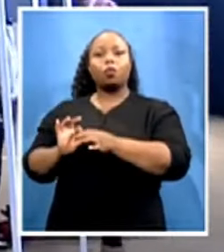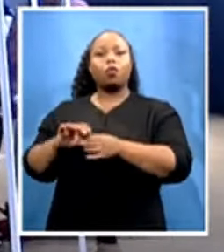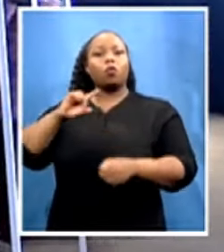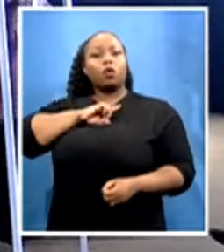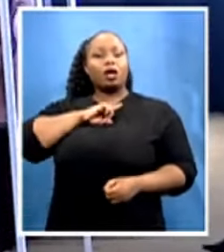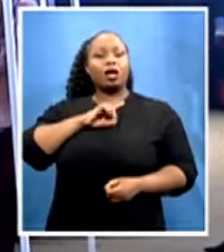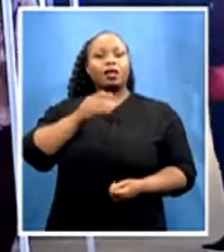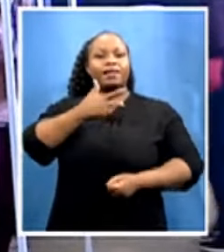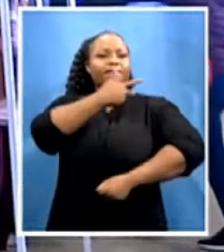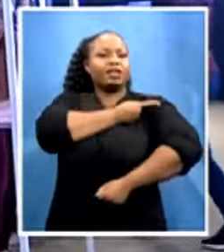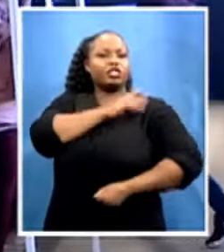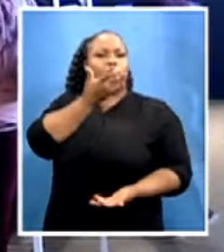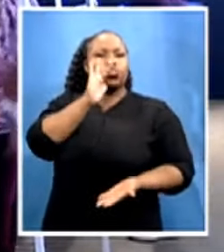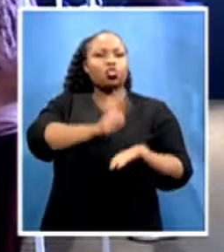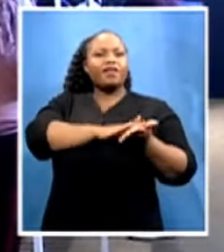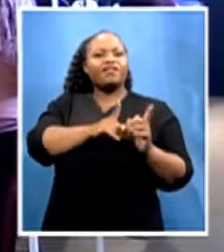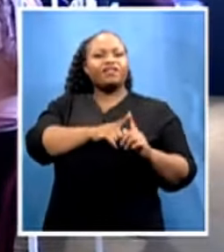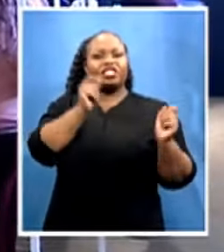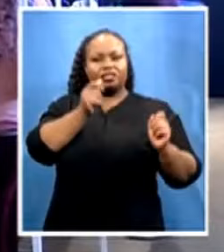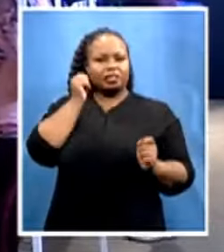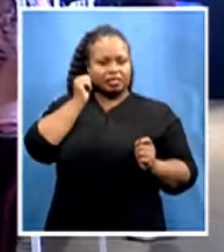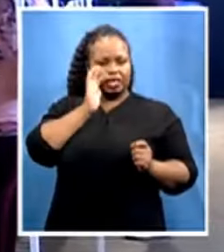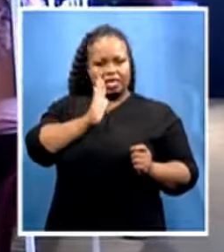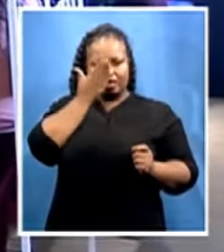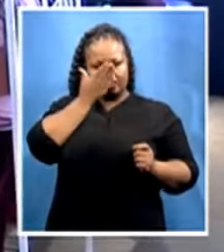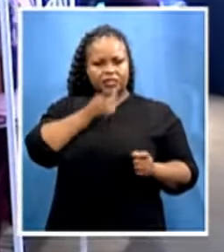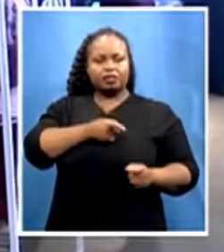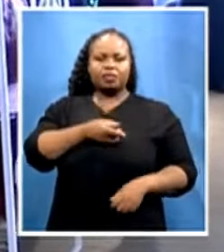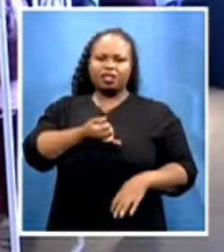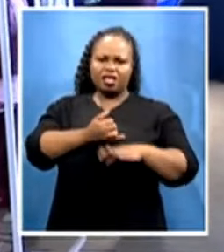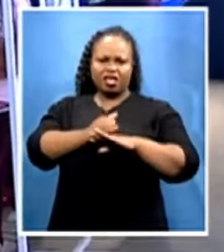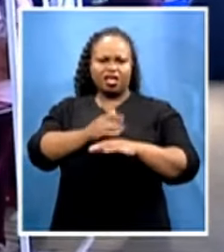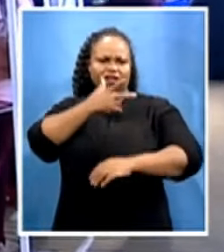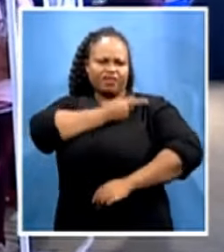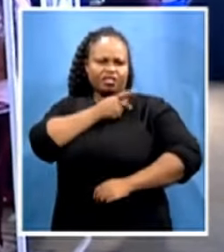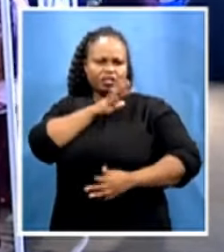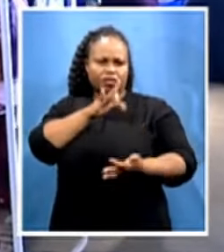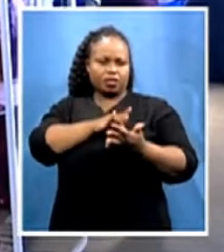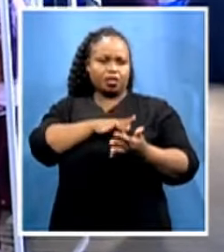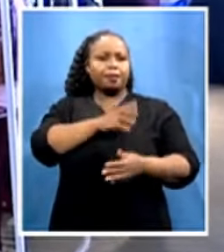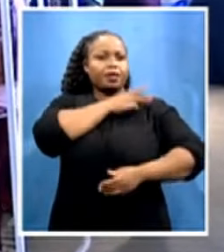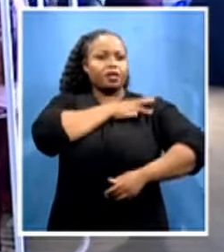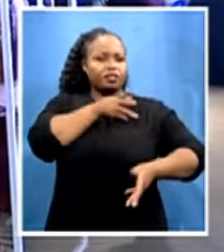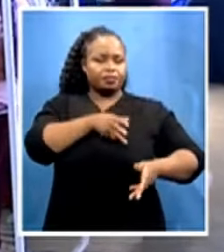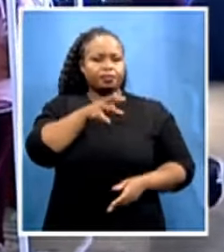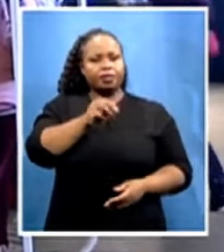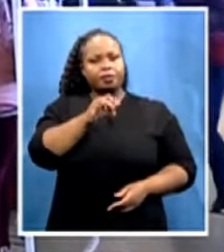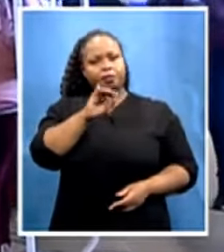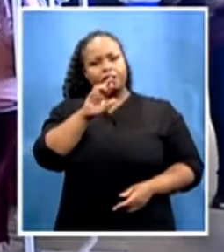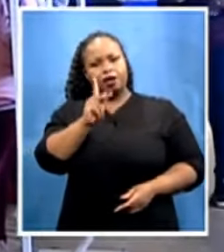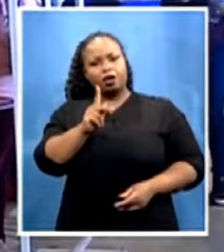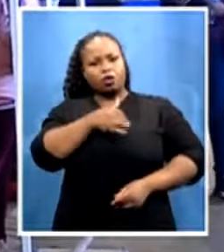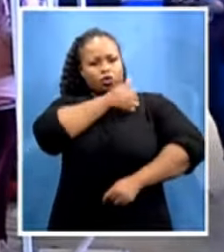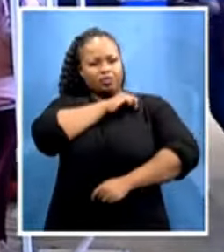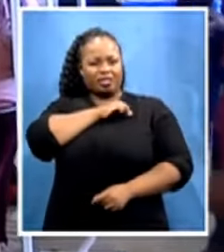we spoke to the vaccination center manager here at Mel Park Hospital, who detailed about